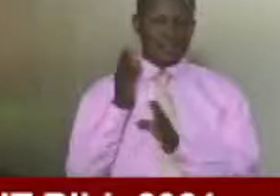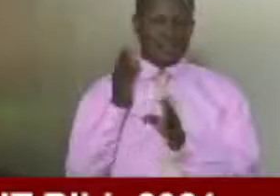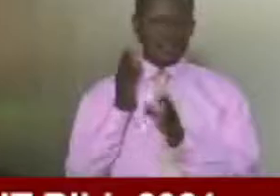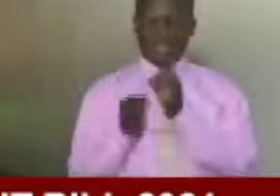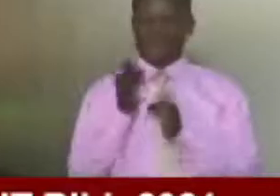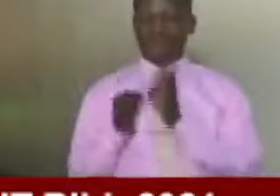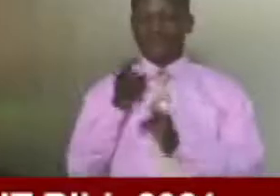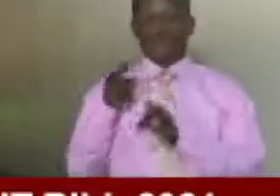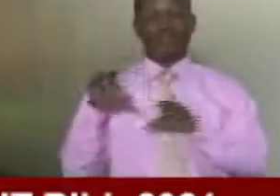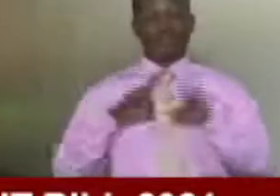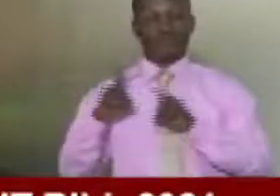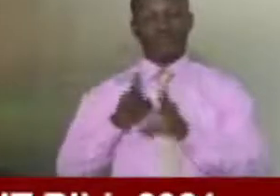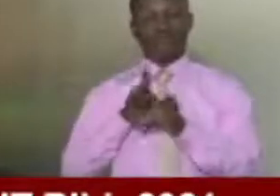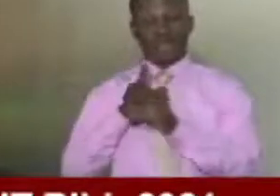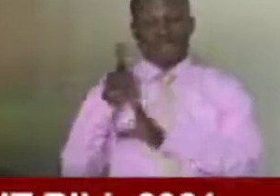direct primaries